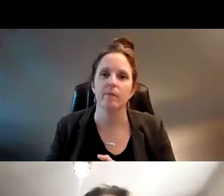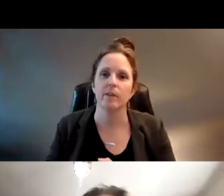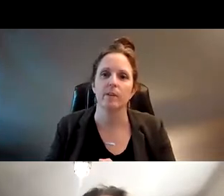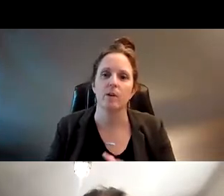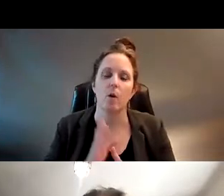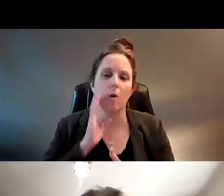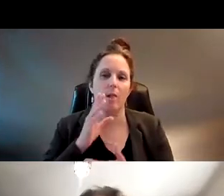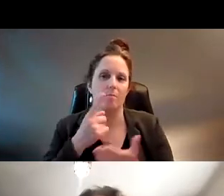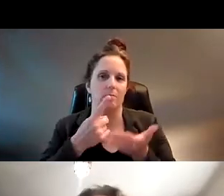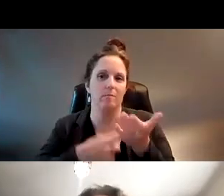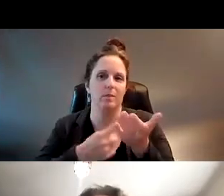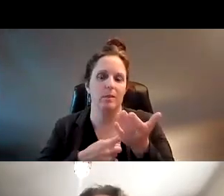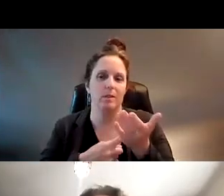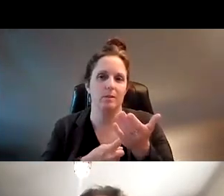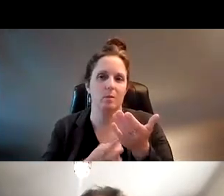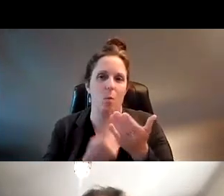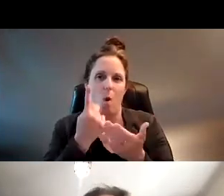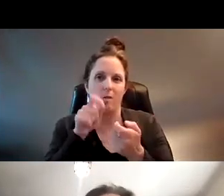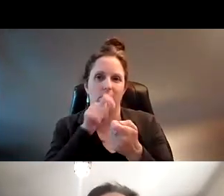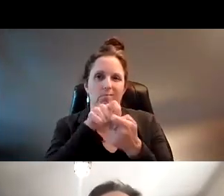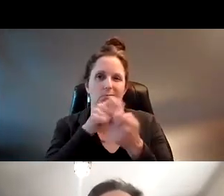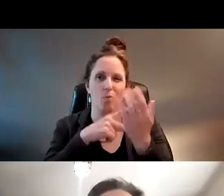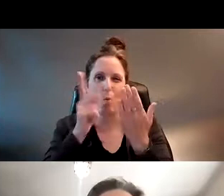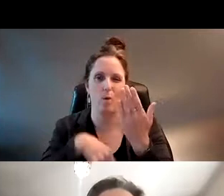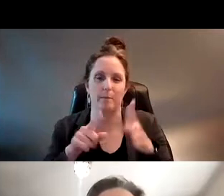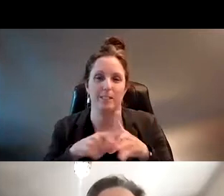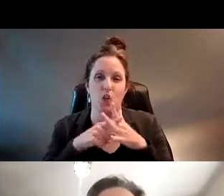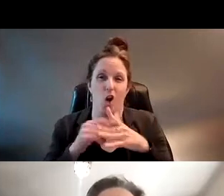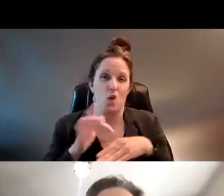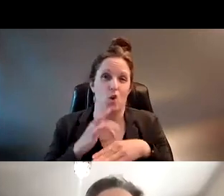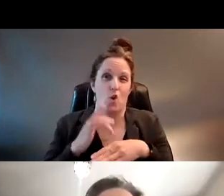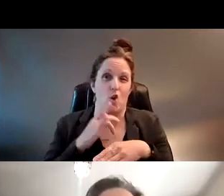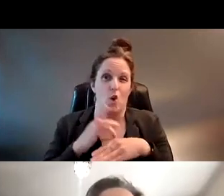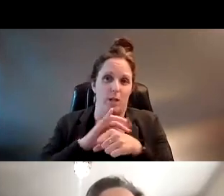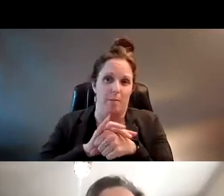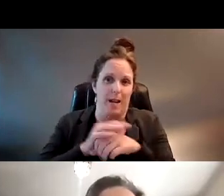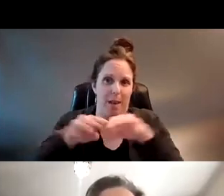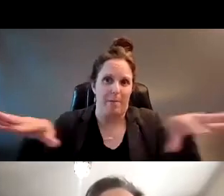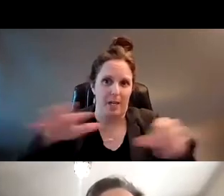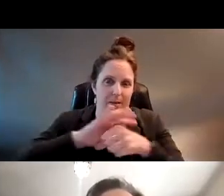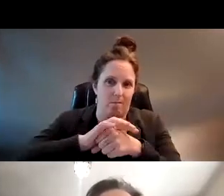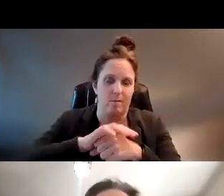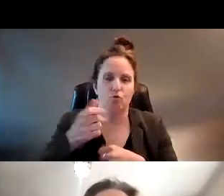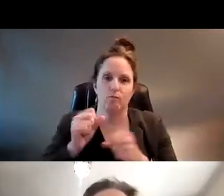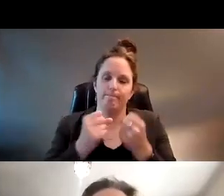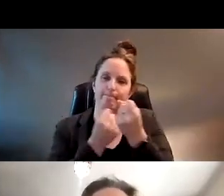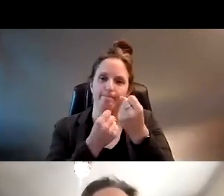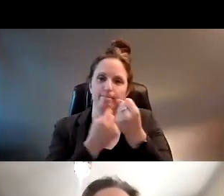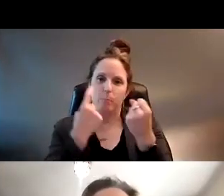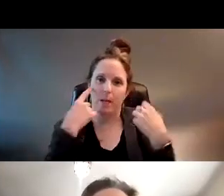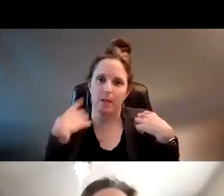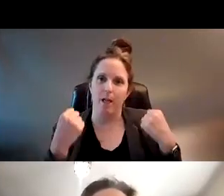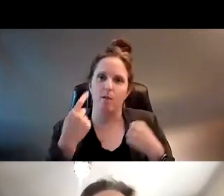program that we developed right at the beginning of the pandemic to try to support the mental health of